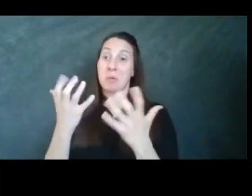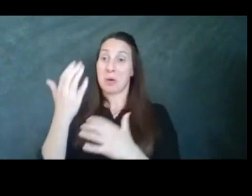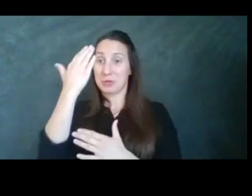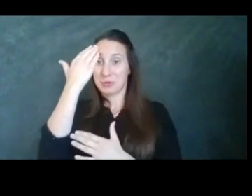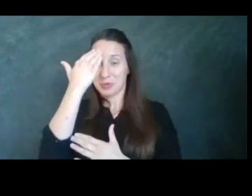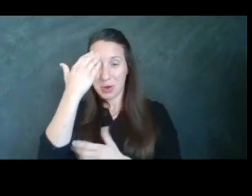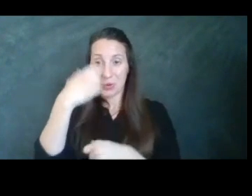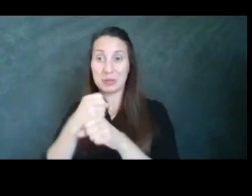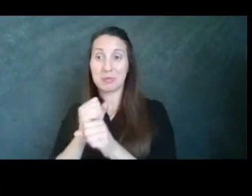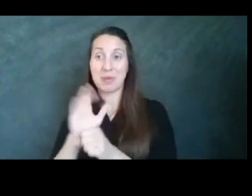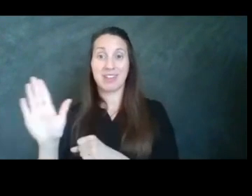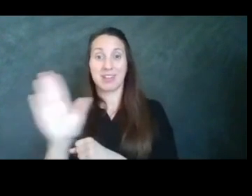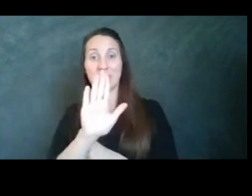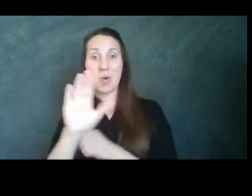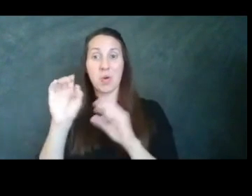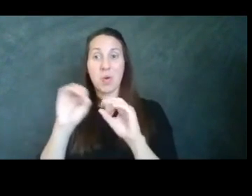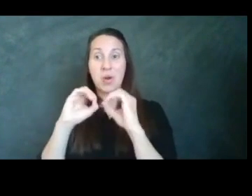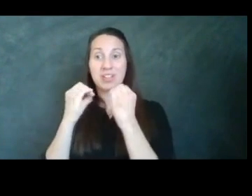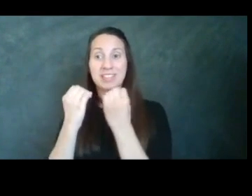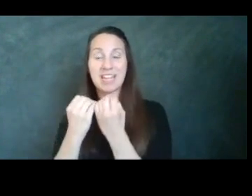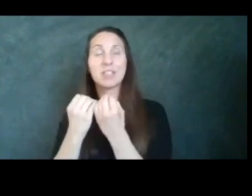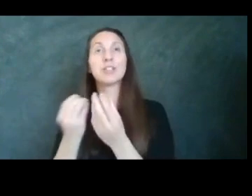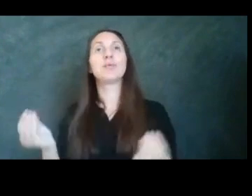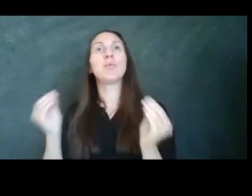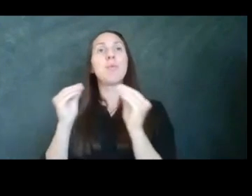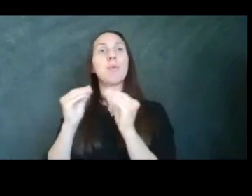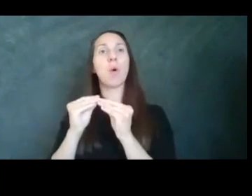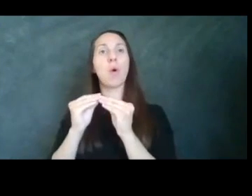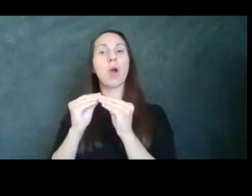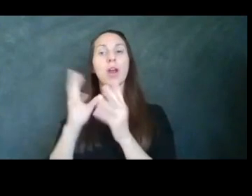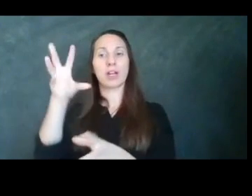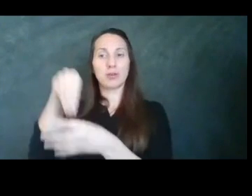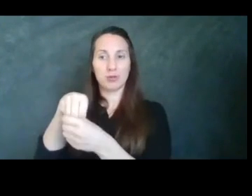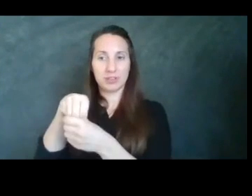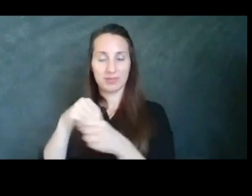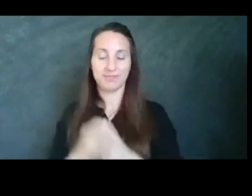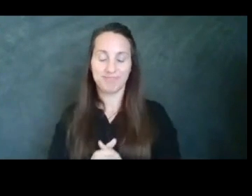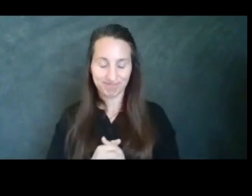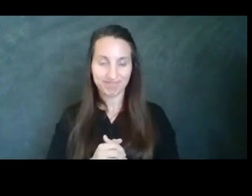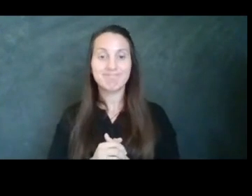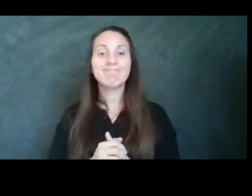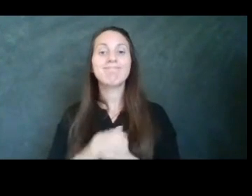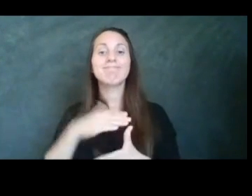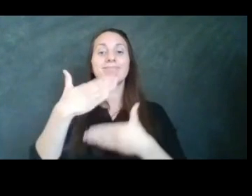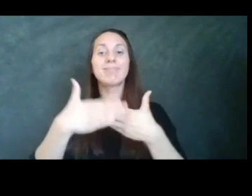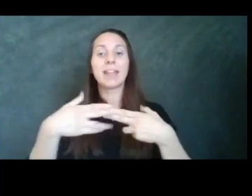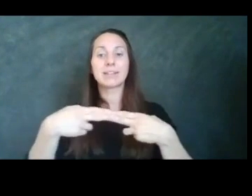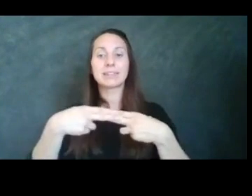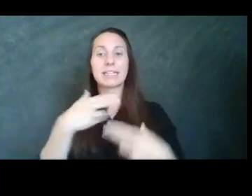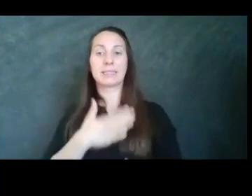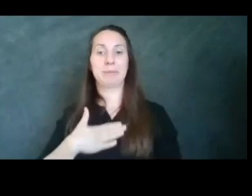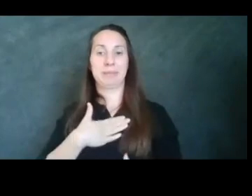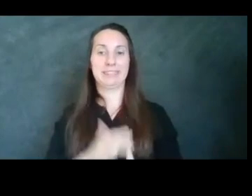make your organization more inclusive. Next slide, please.